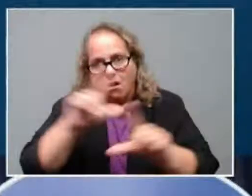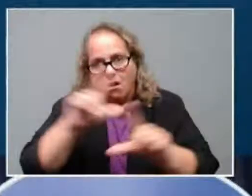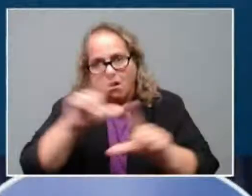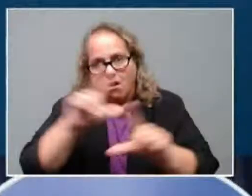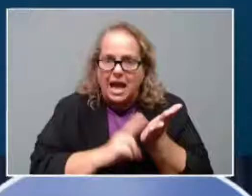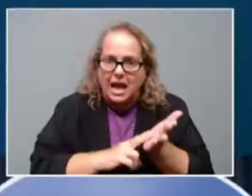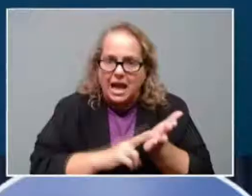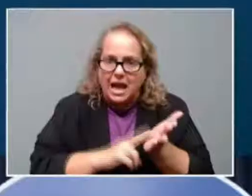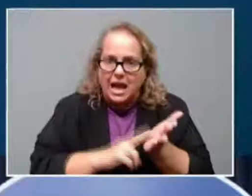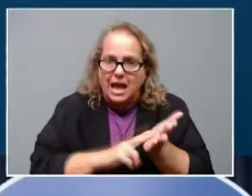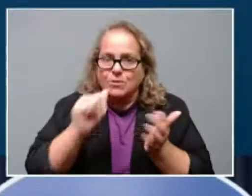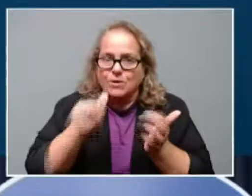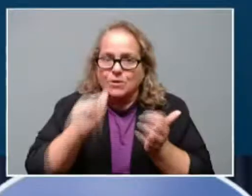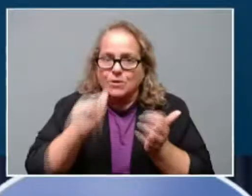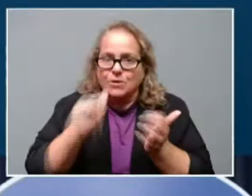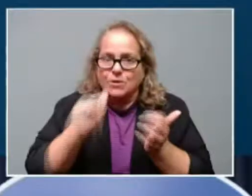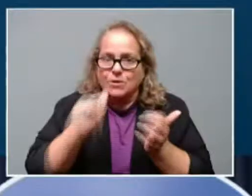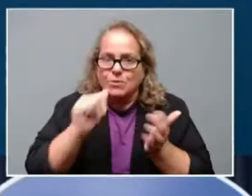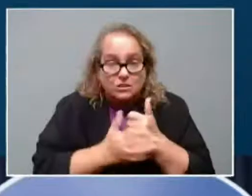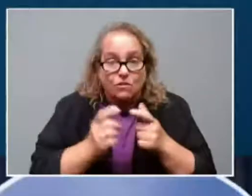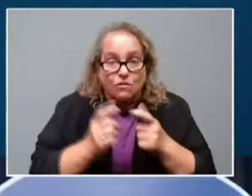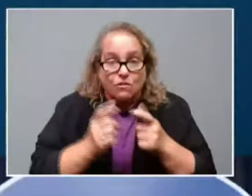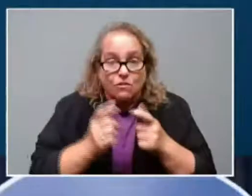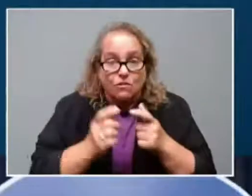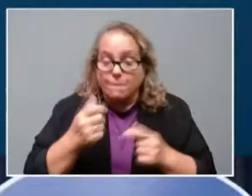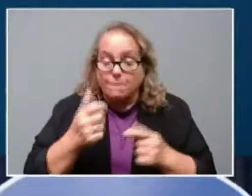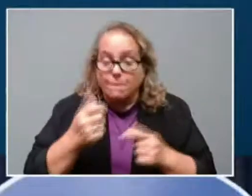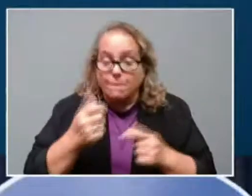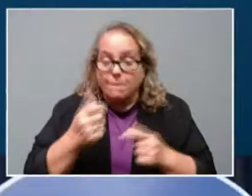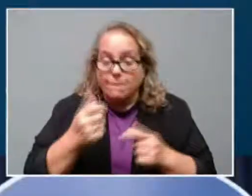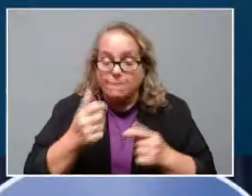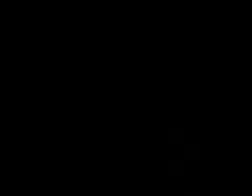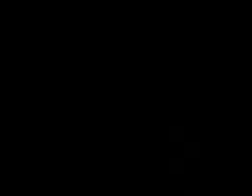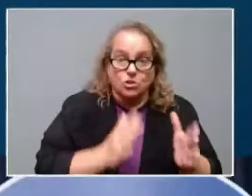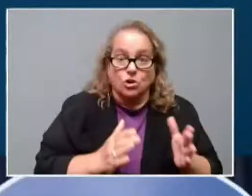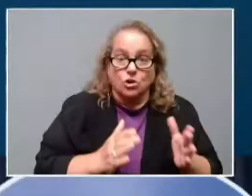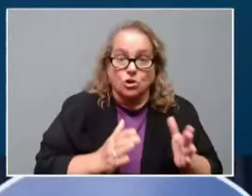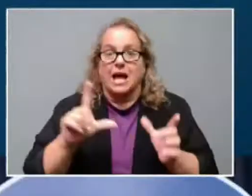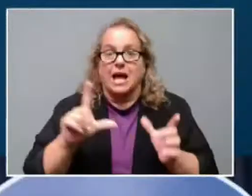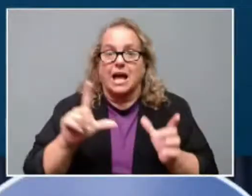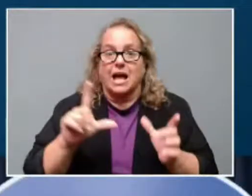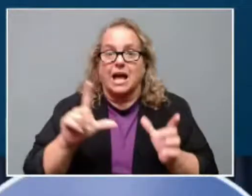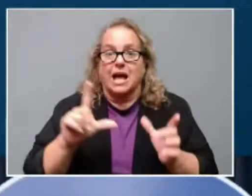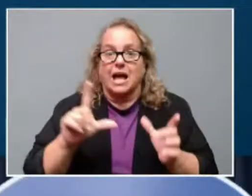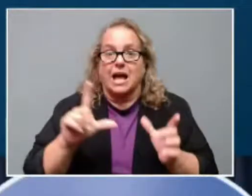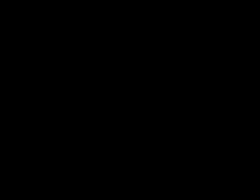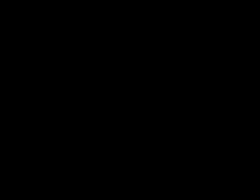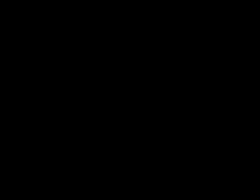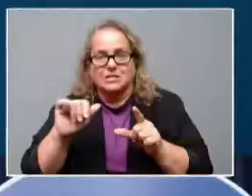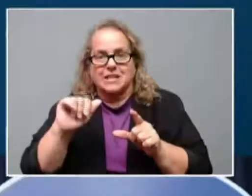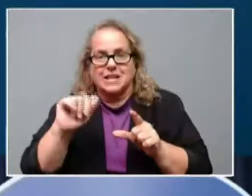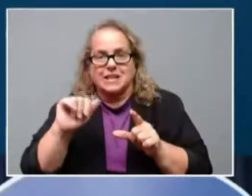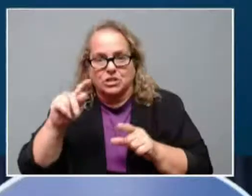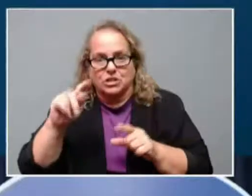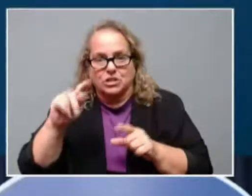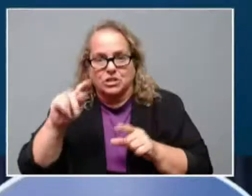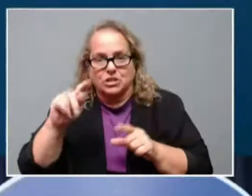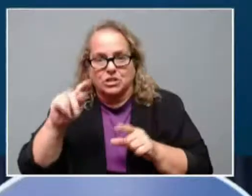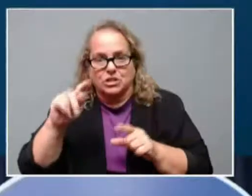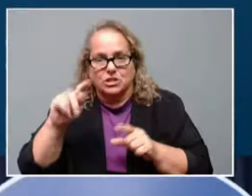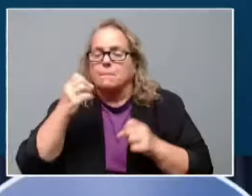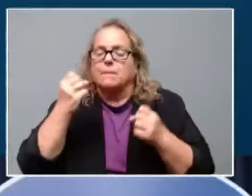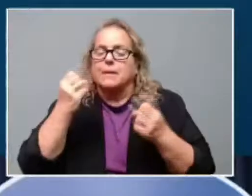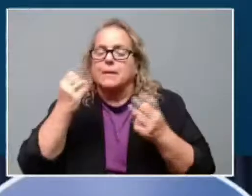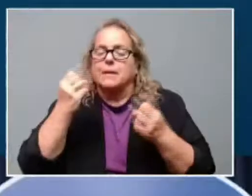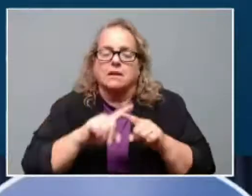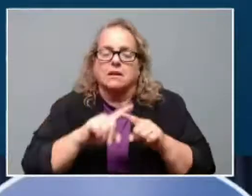from connectors and licensed health insurance agents. There are so many ways to get signed up, to save a little bit of money.